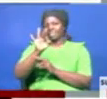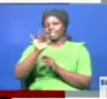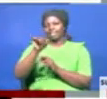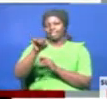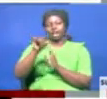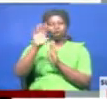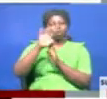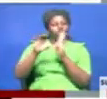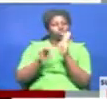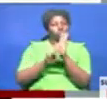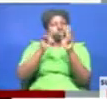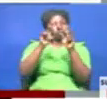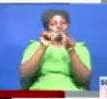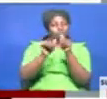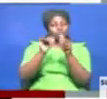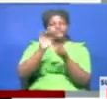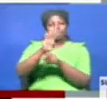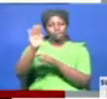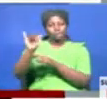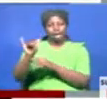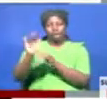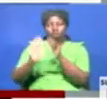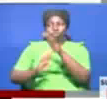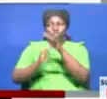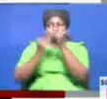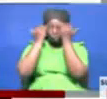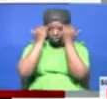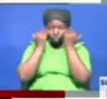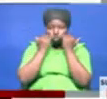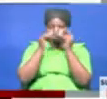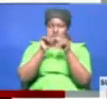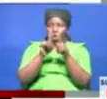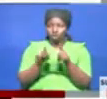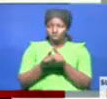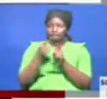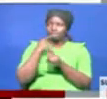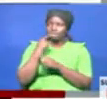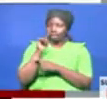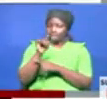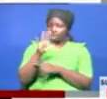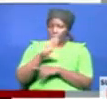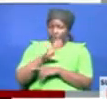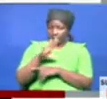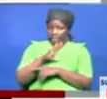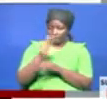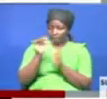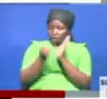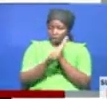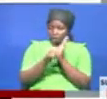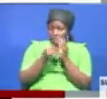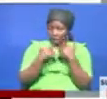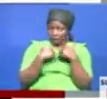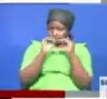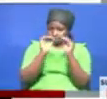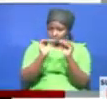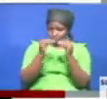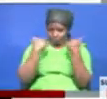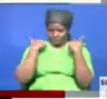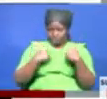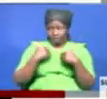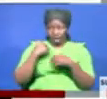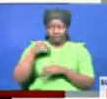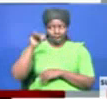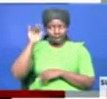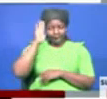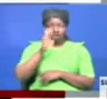which BBI Supreme Court also said, and that's okay. There's no problem with that. I've had some Kuzurumamonga